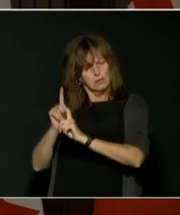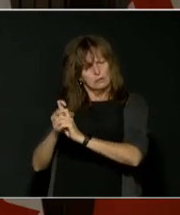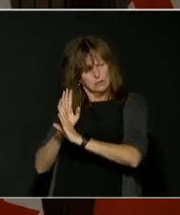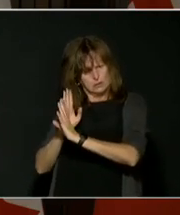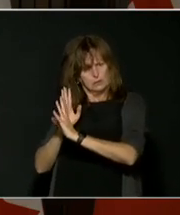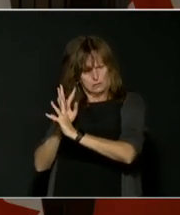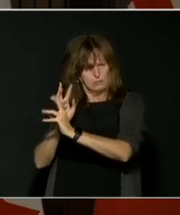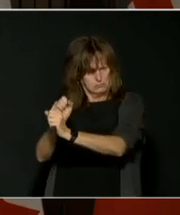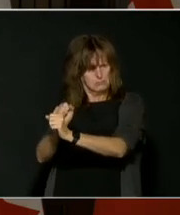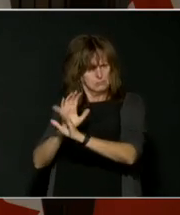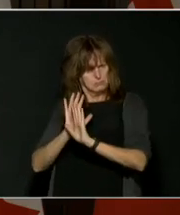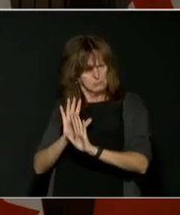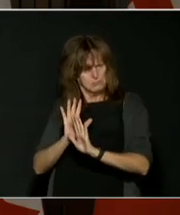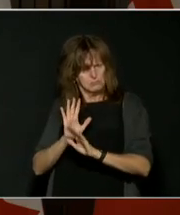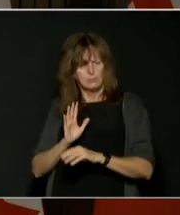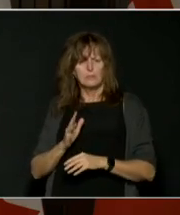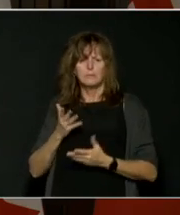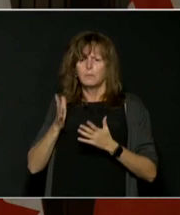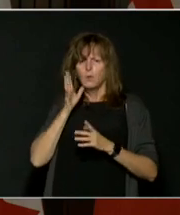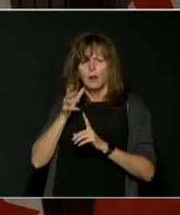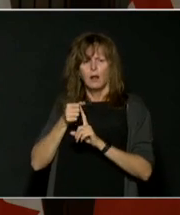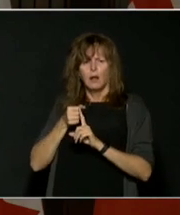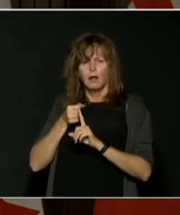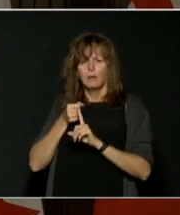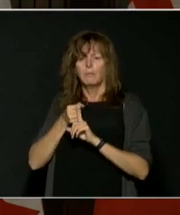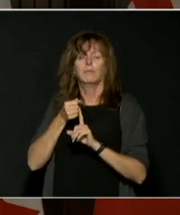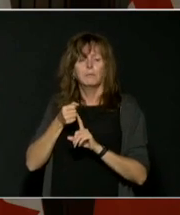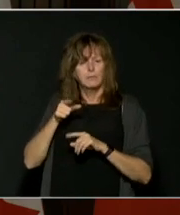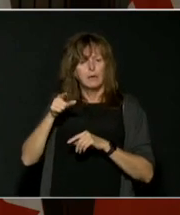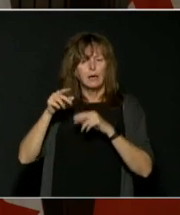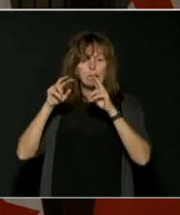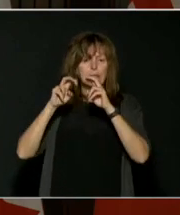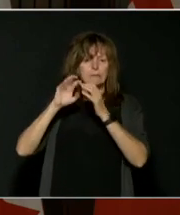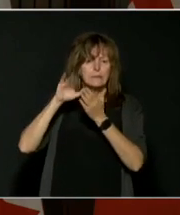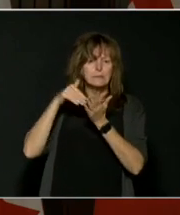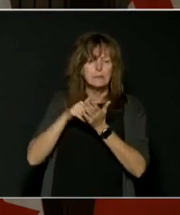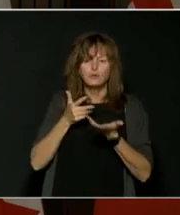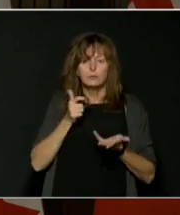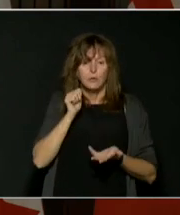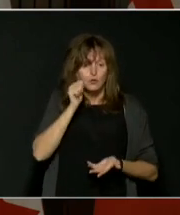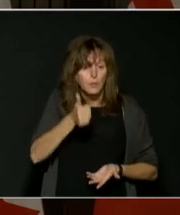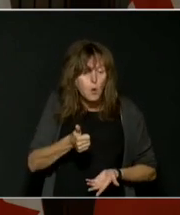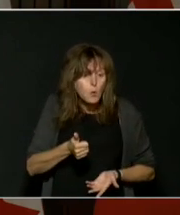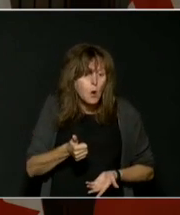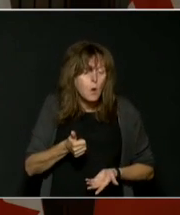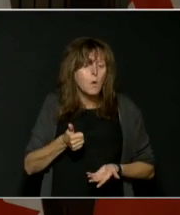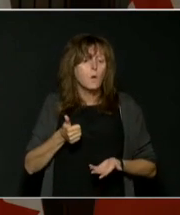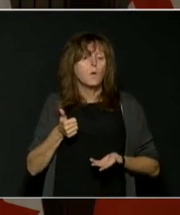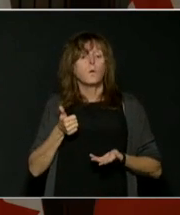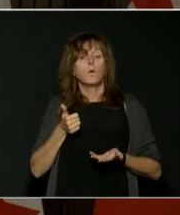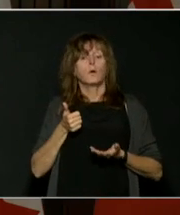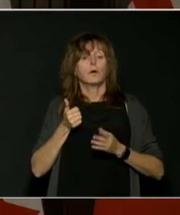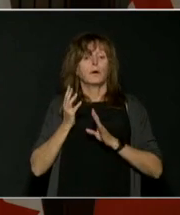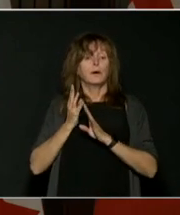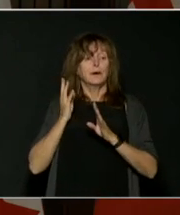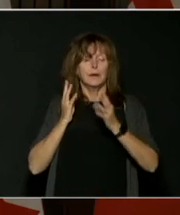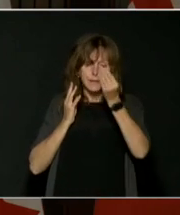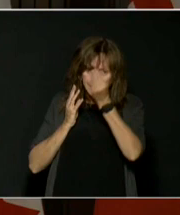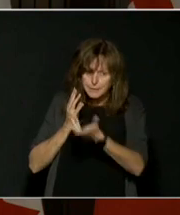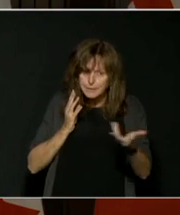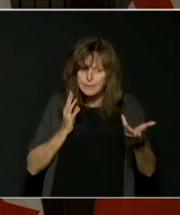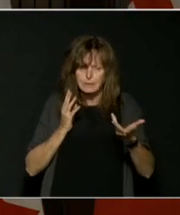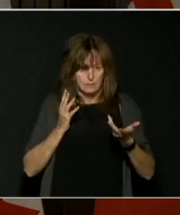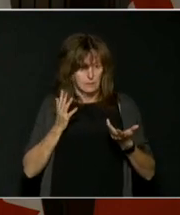more of an impact on assessment centers and lines and all those sorts of things tomorrow, just as we try to get all of this communicated out to the